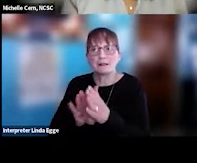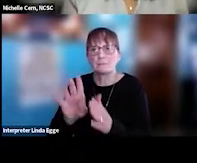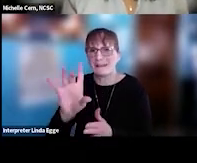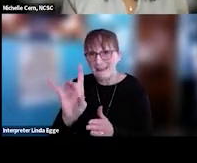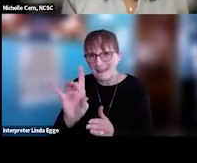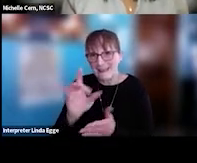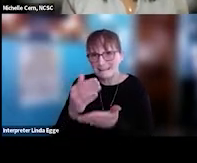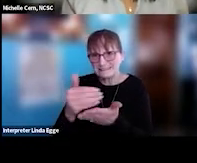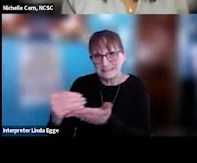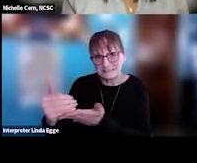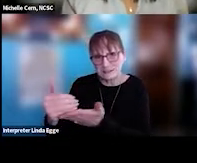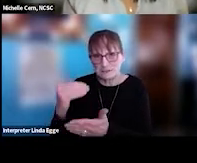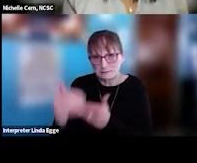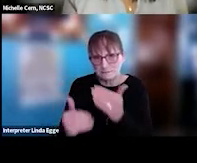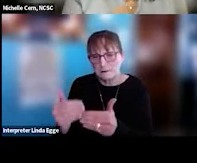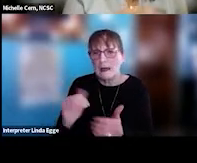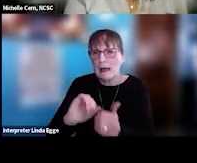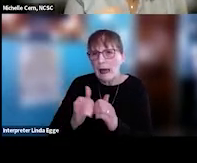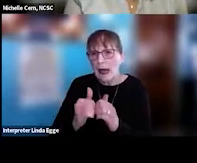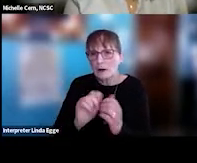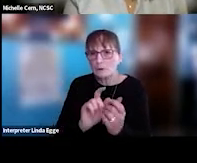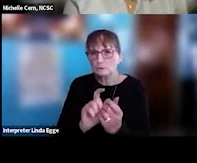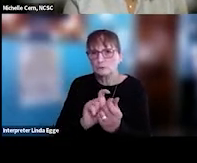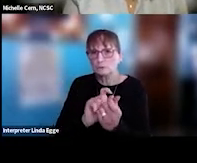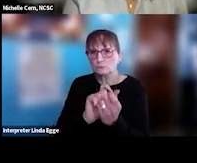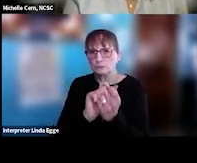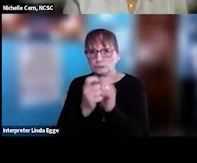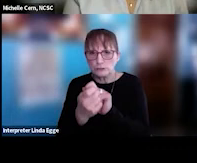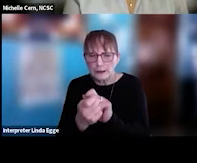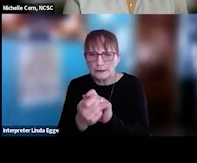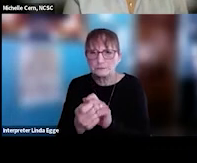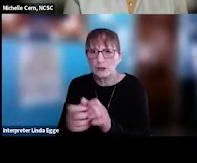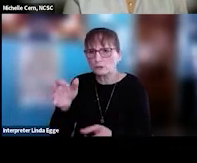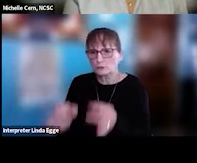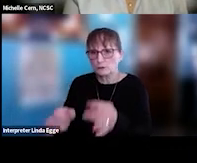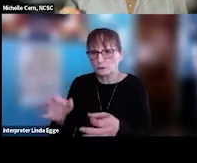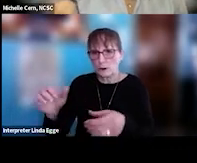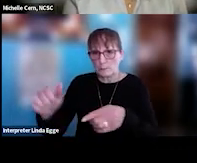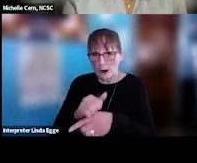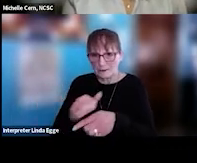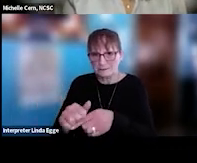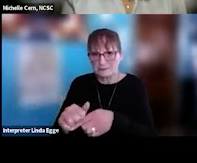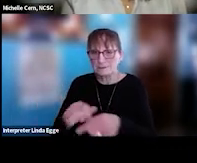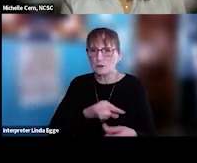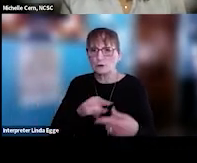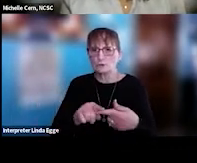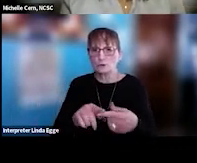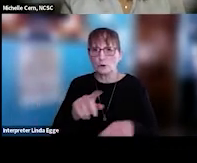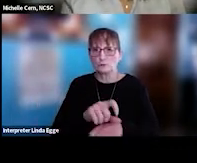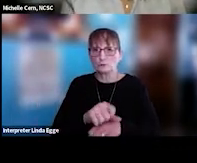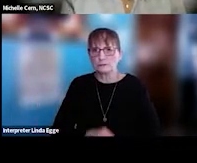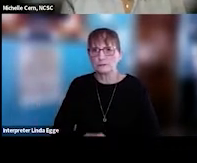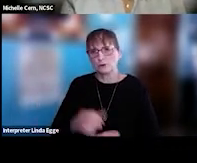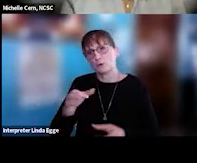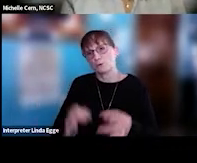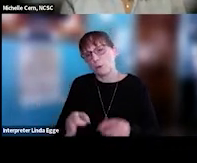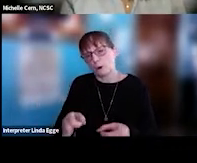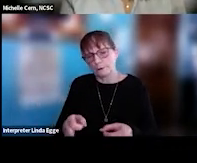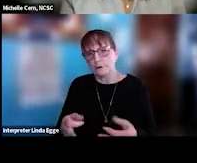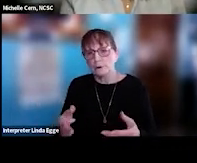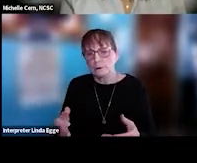sessions focused on how to shift judicial practices from traditional court, if you will,